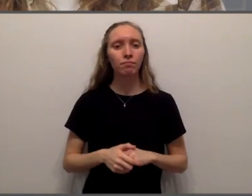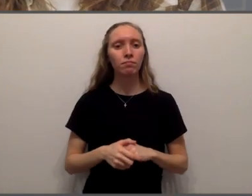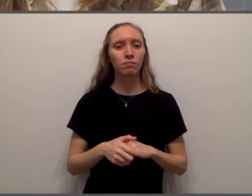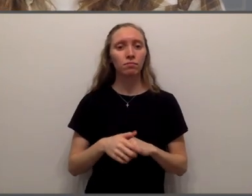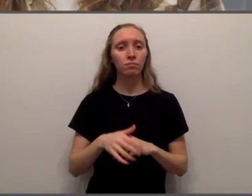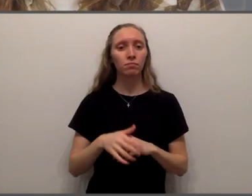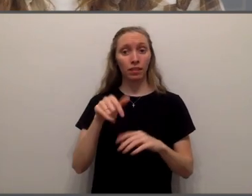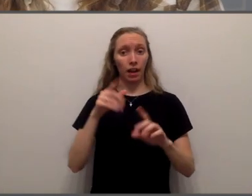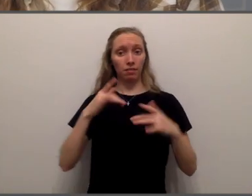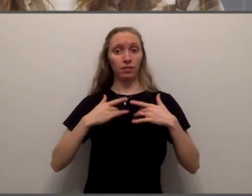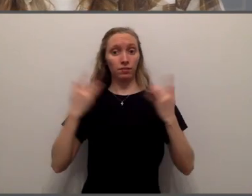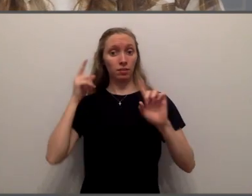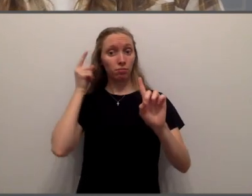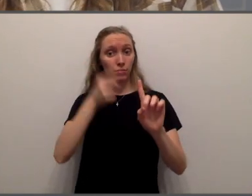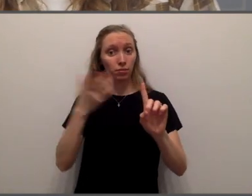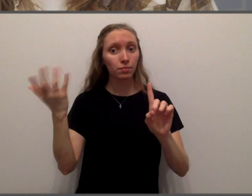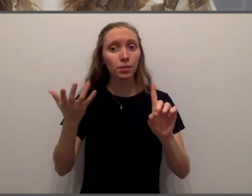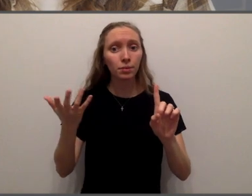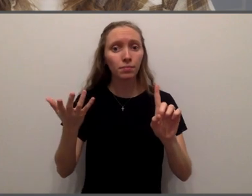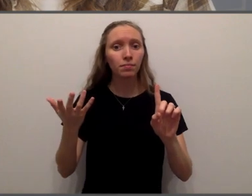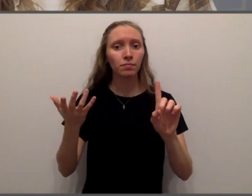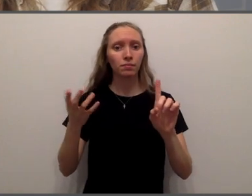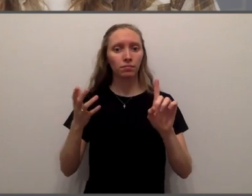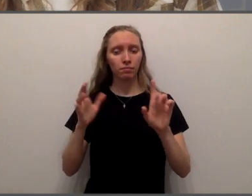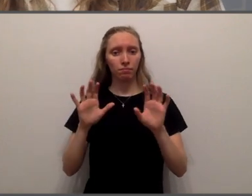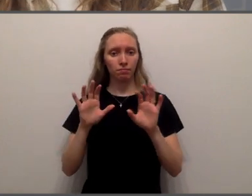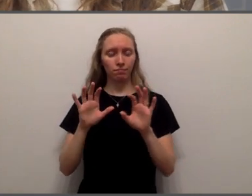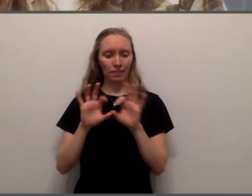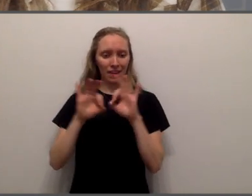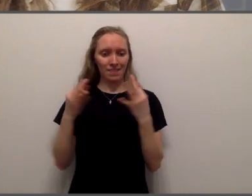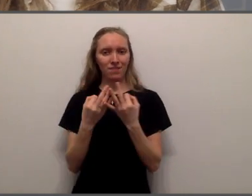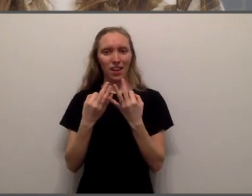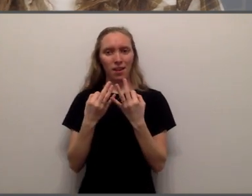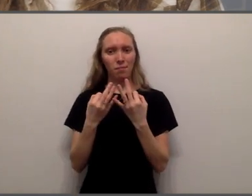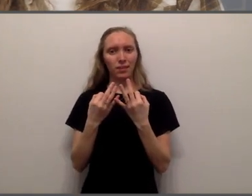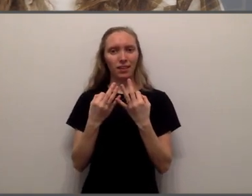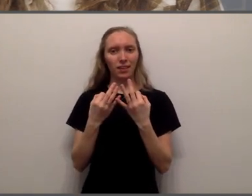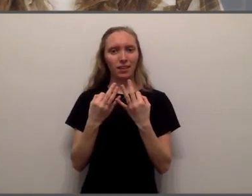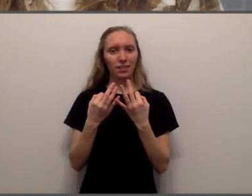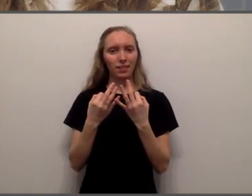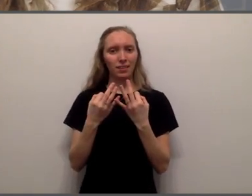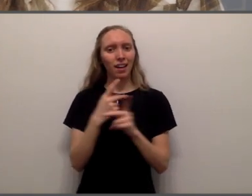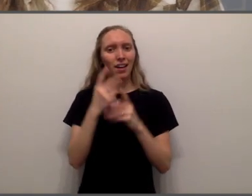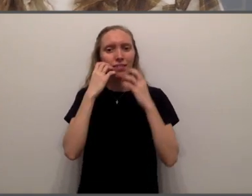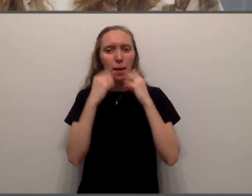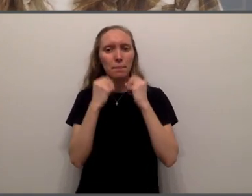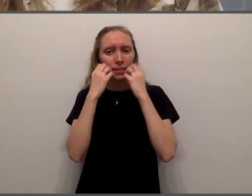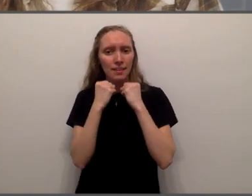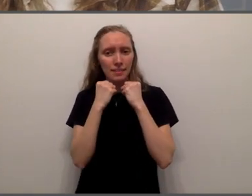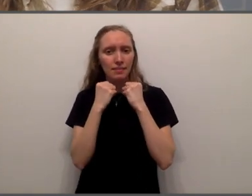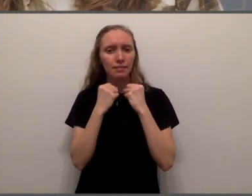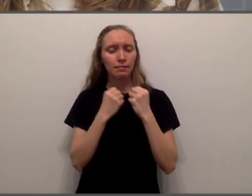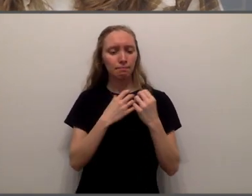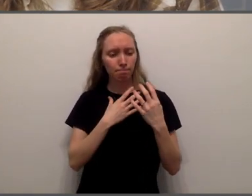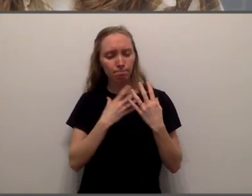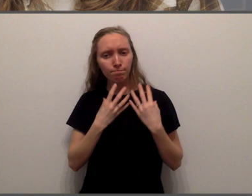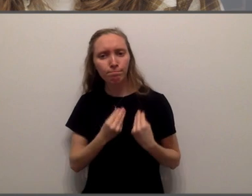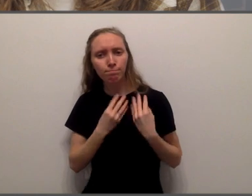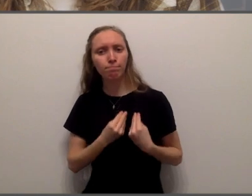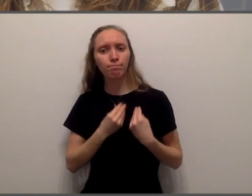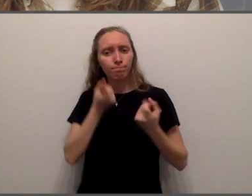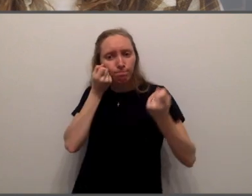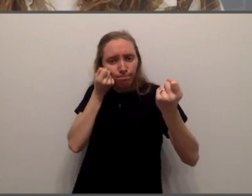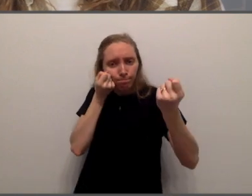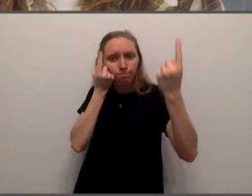is just simply cultivating family-styled empathy to understand one another better. Then